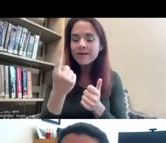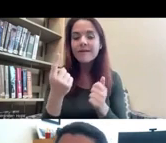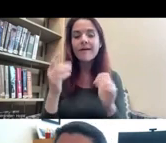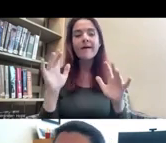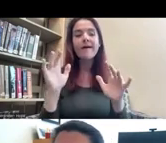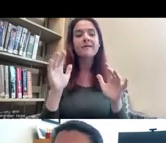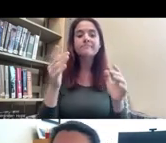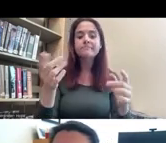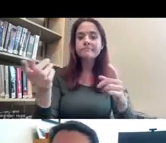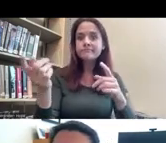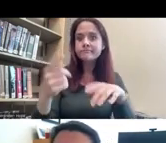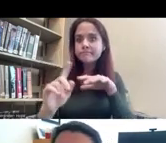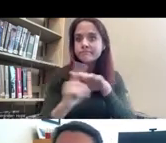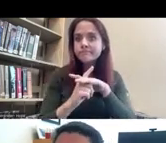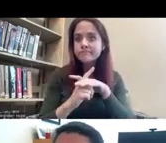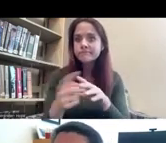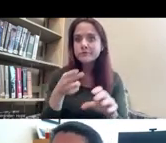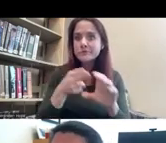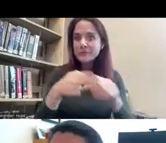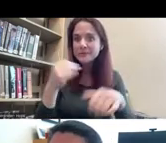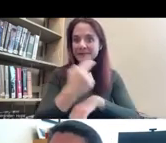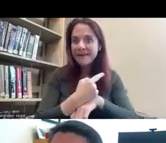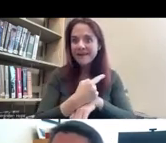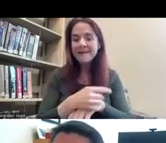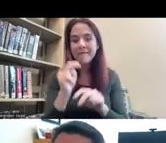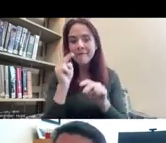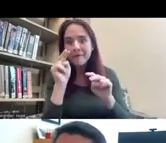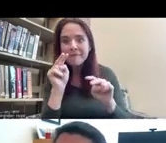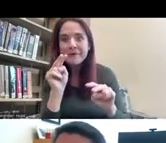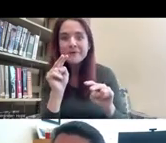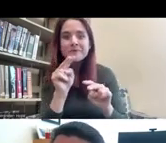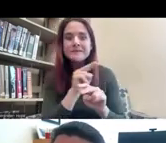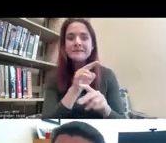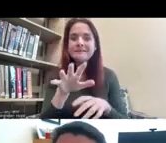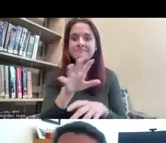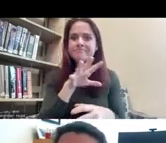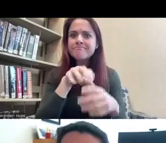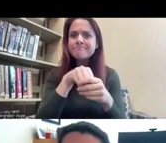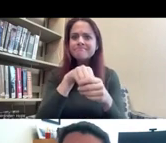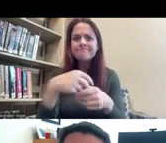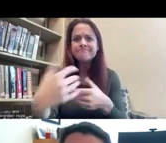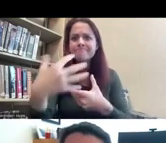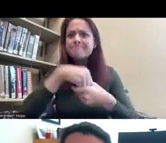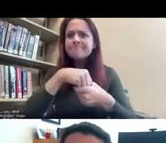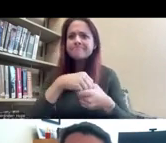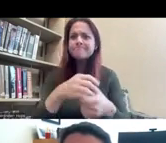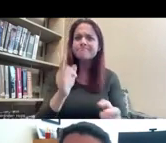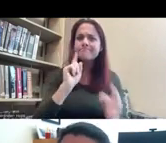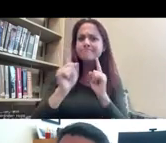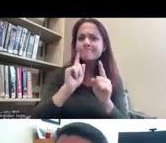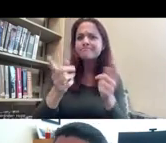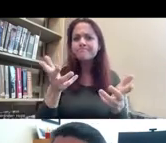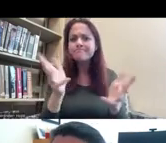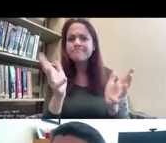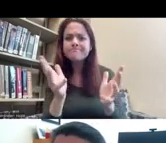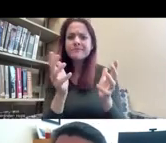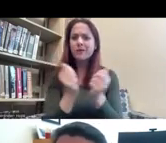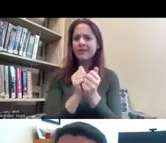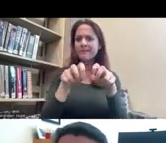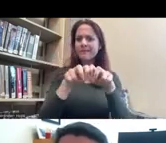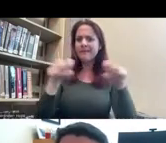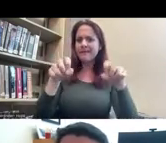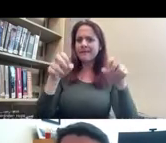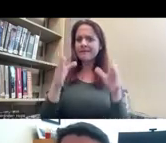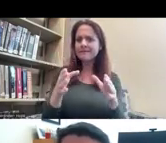being here today, and we're looking forward to an engaging discussion with our esteemed panelists that